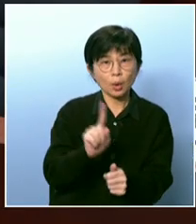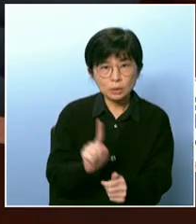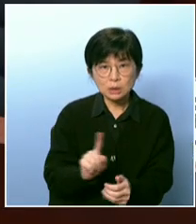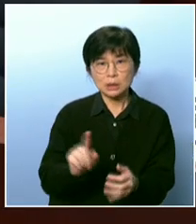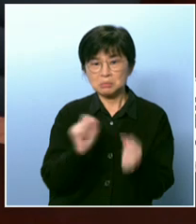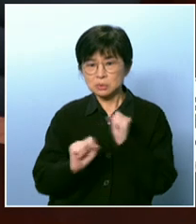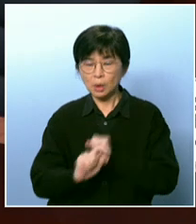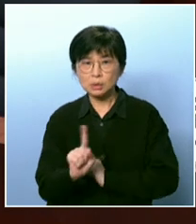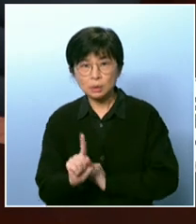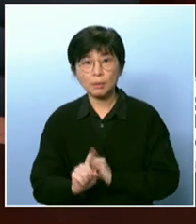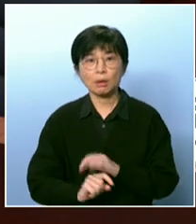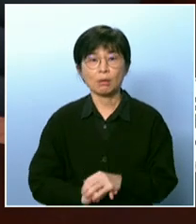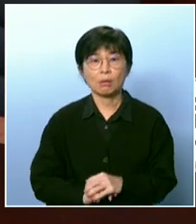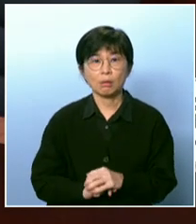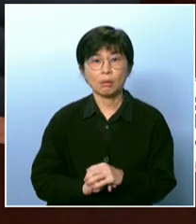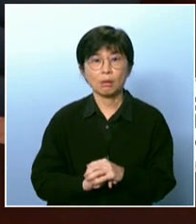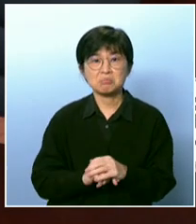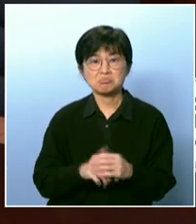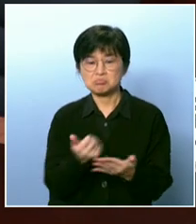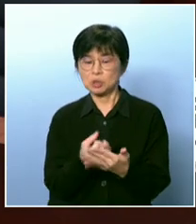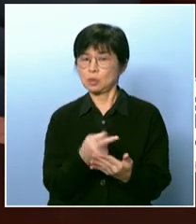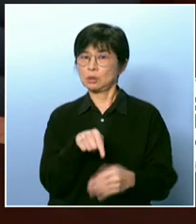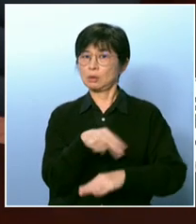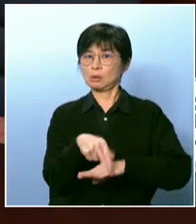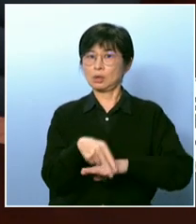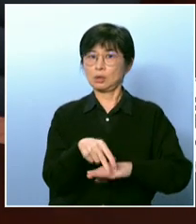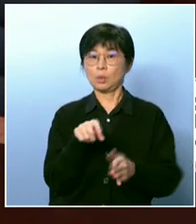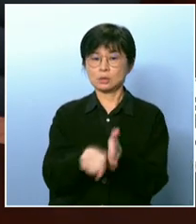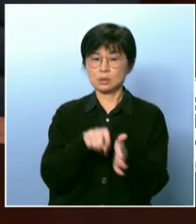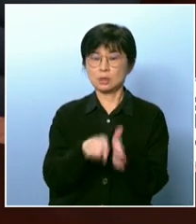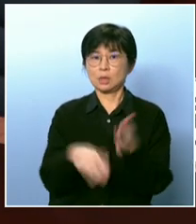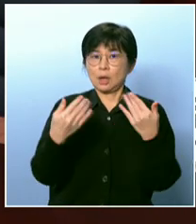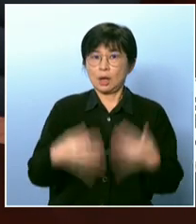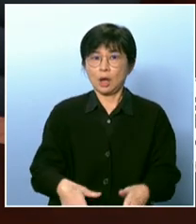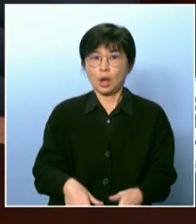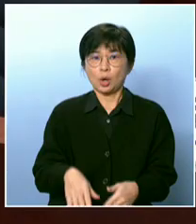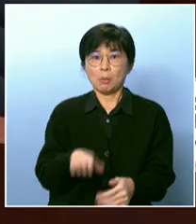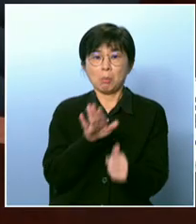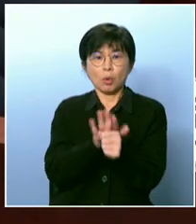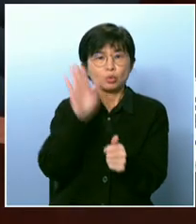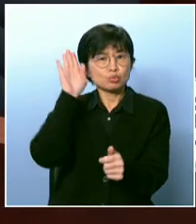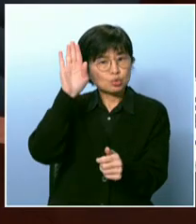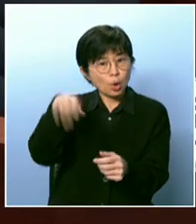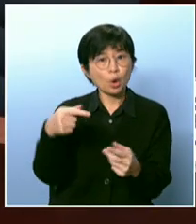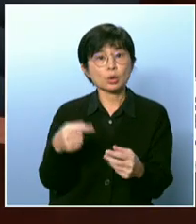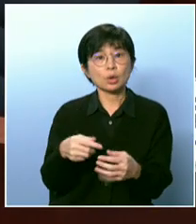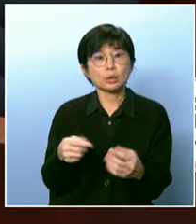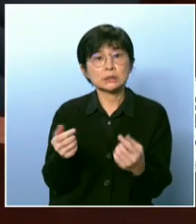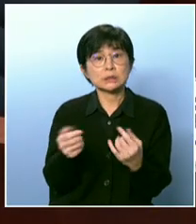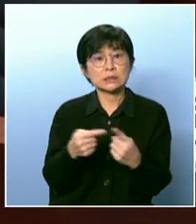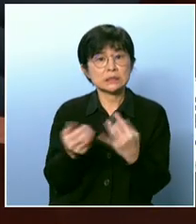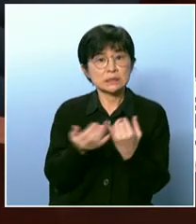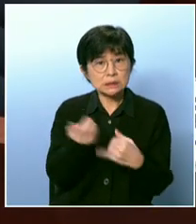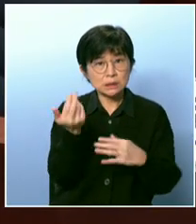There is no content on the paper talking about how we are helping participants implement the